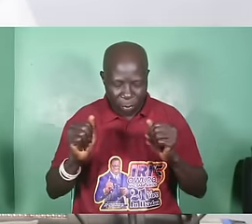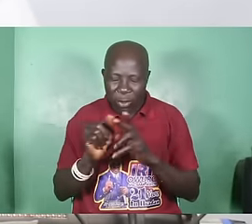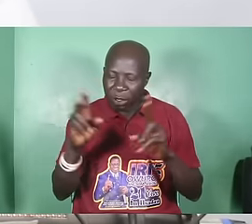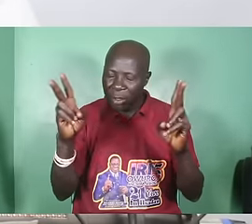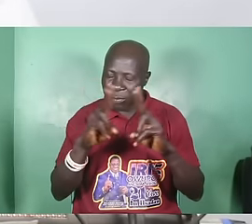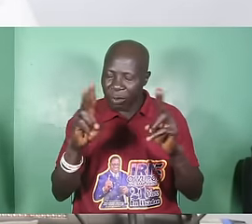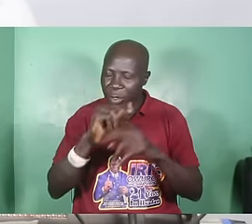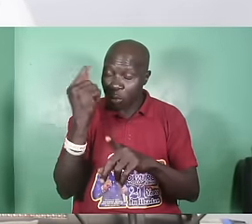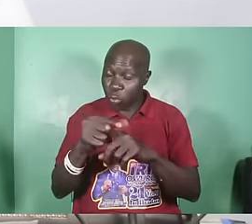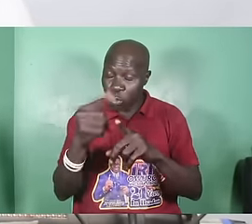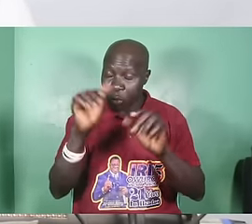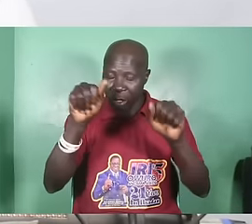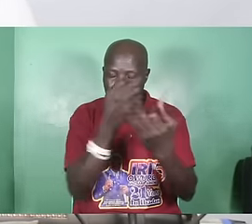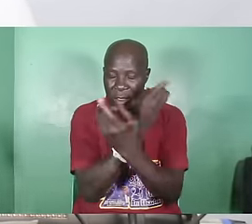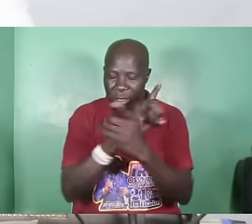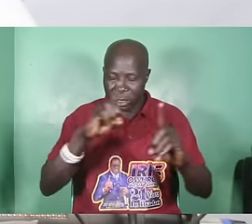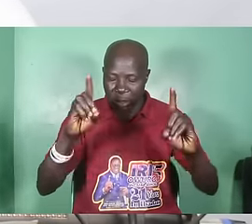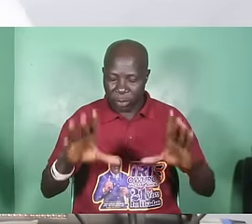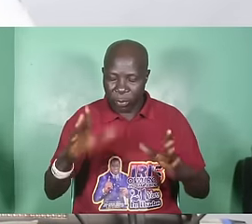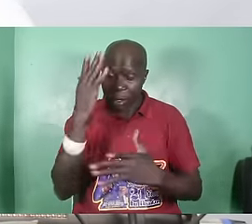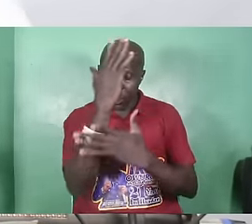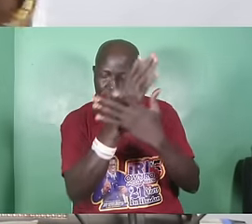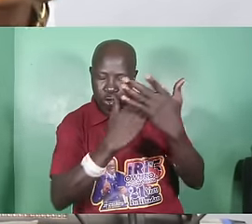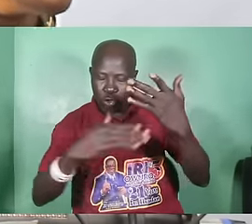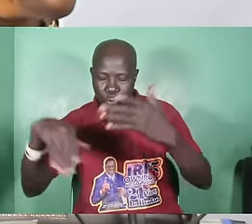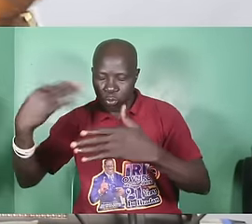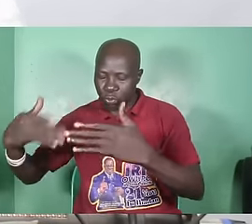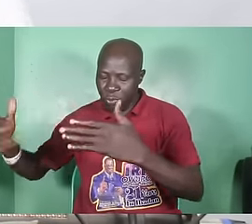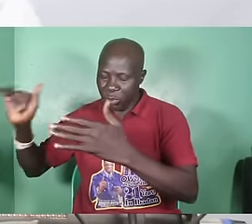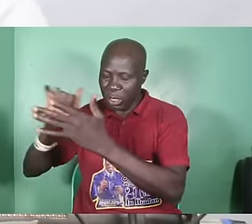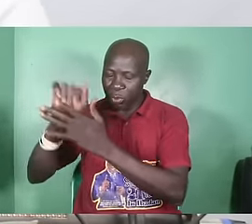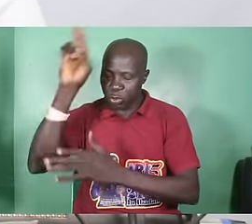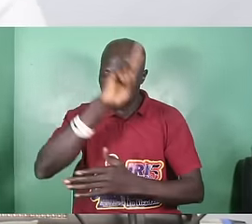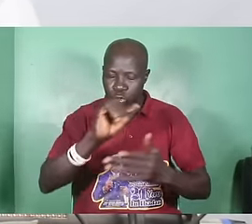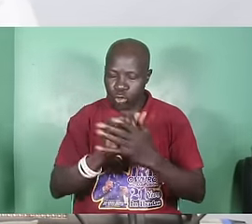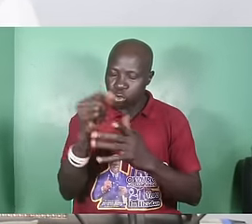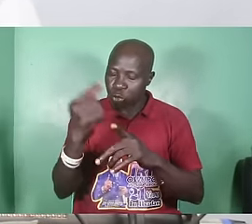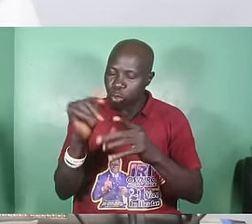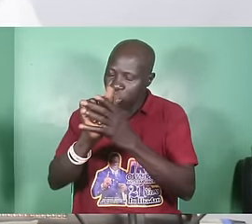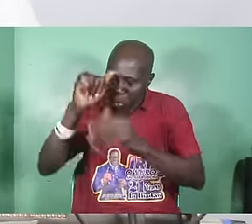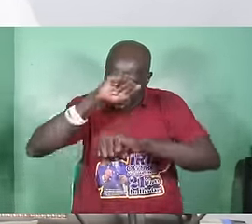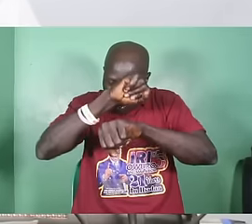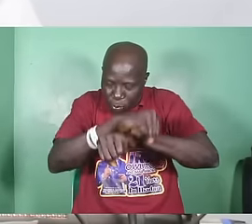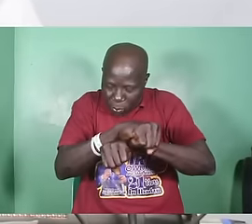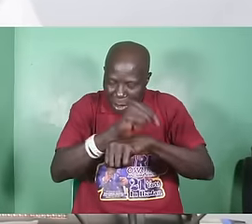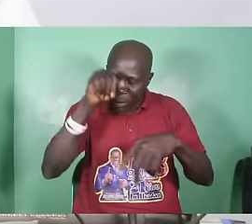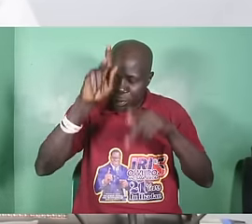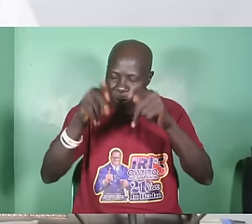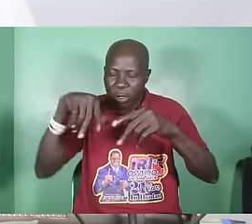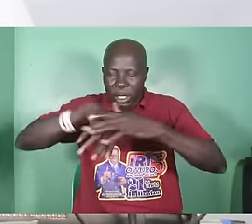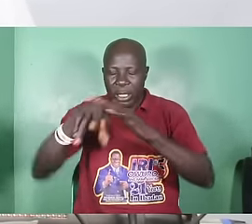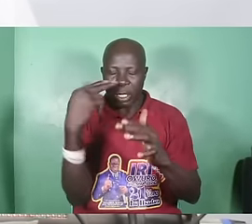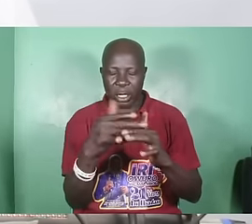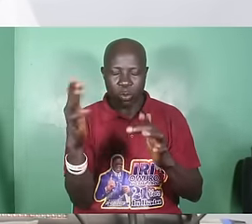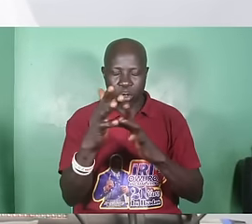ama tu ni sile. What can deliver? Awon kan te lo lati de eniyan. Some people use what to bind people. E mu jila kapa. In the